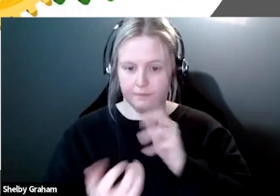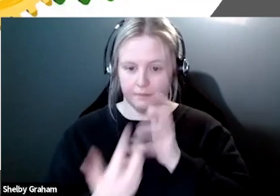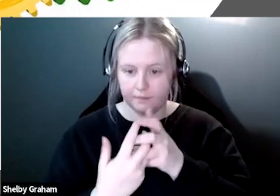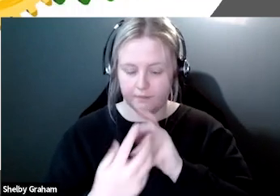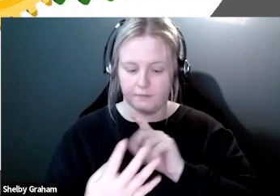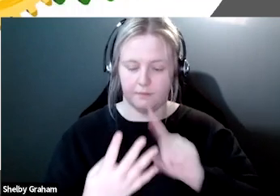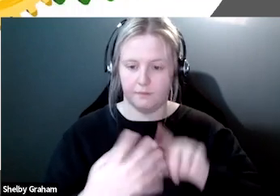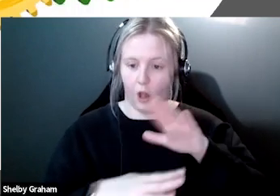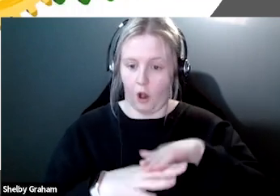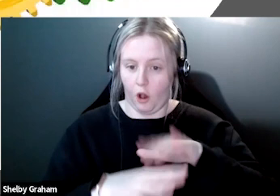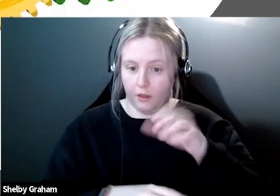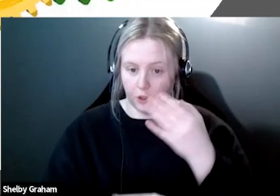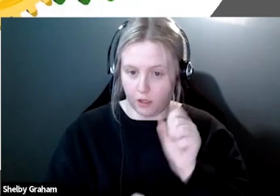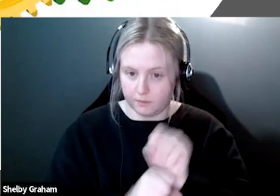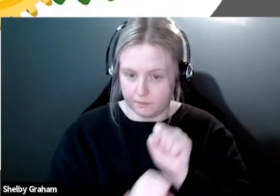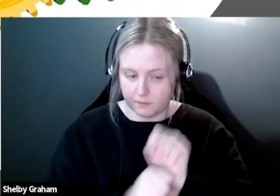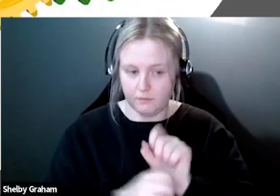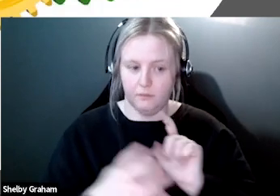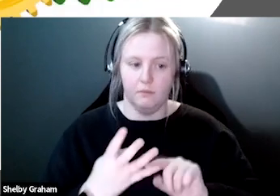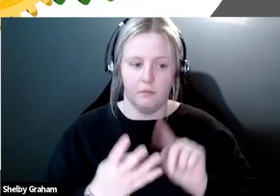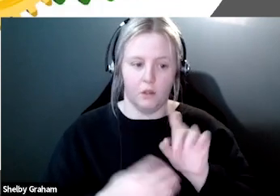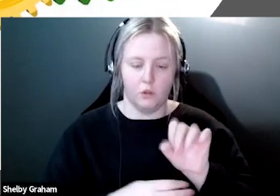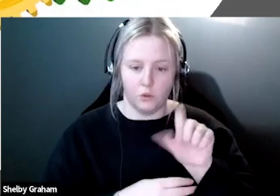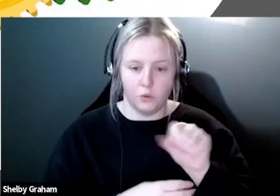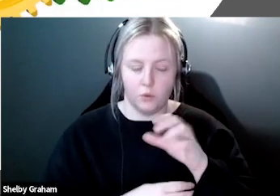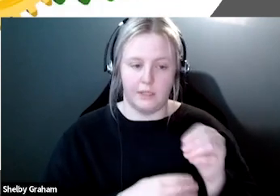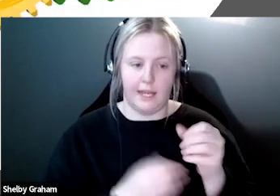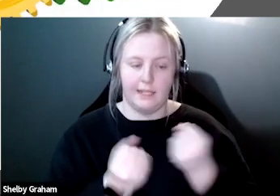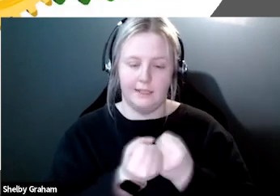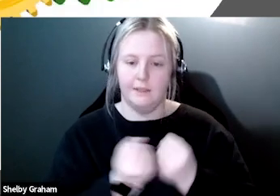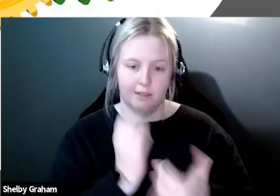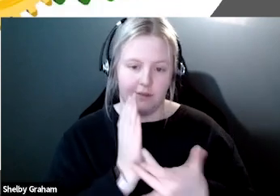on-the-job guidance, as well as tools and assistive technology.